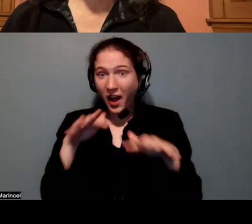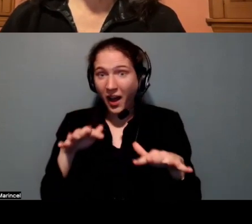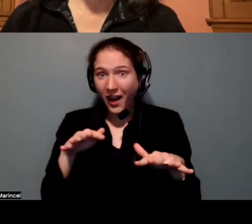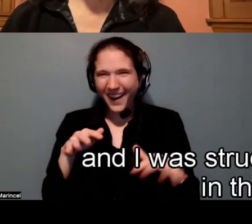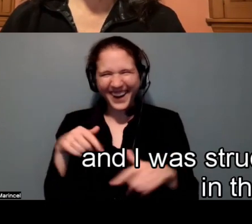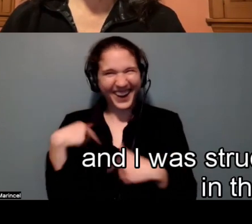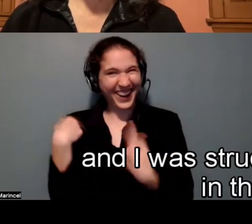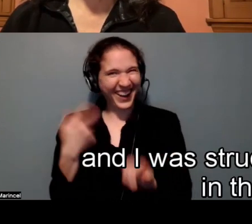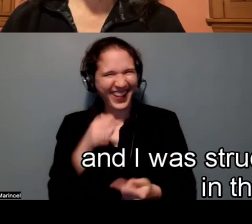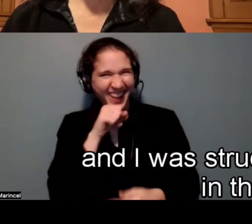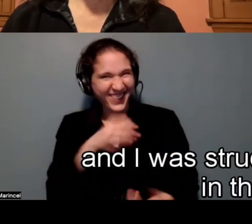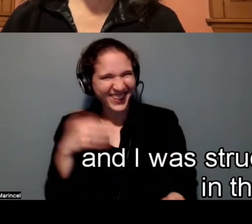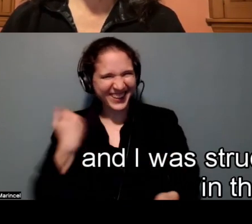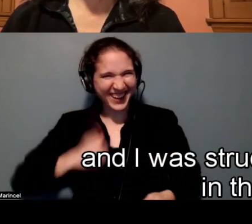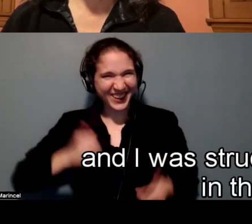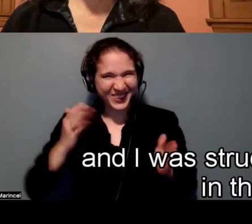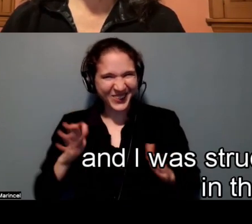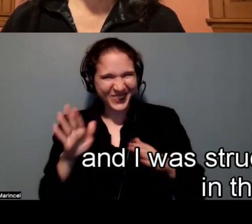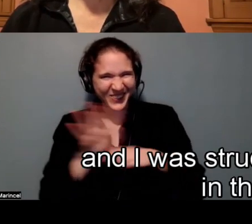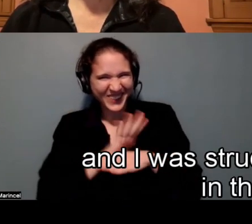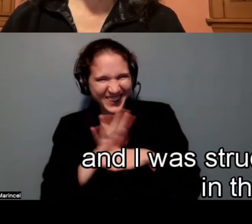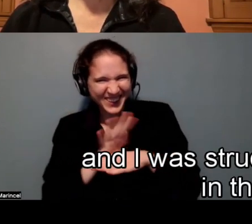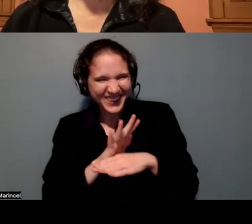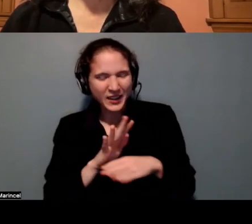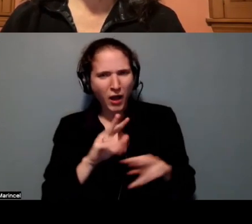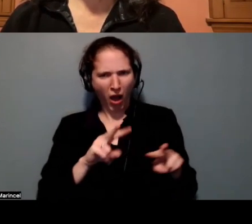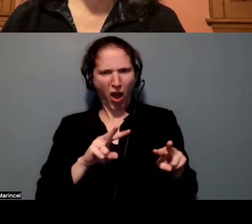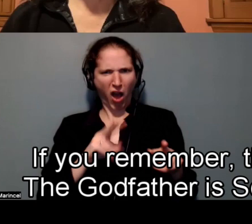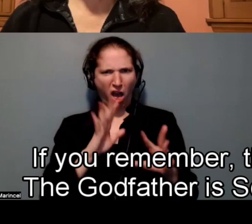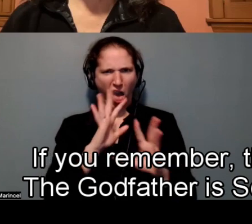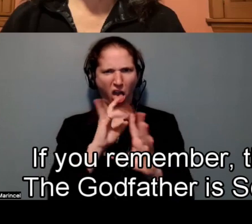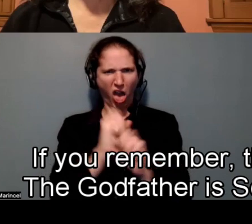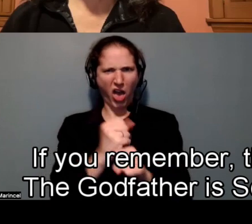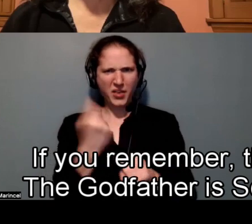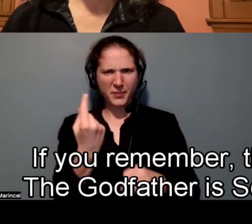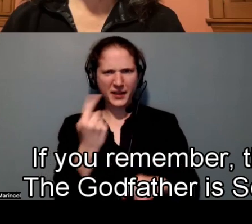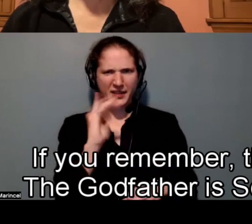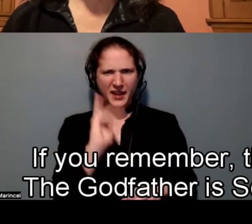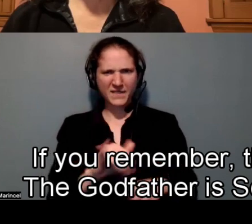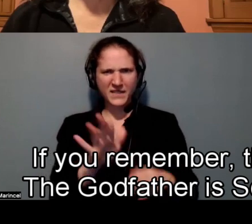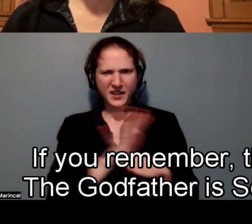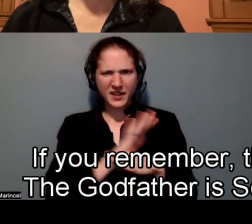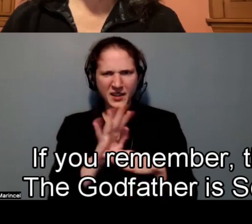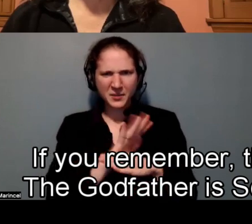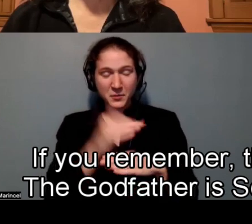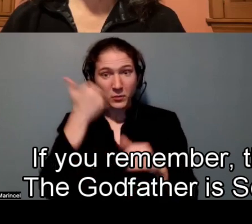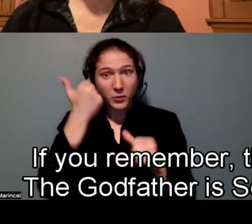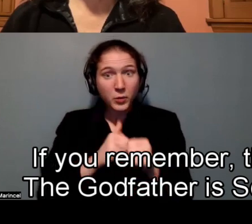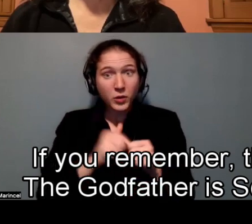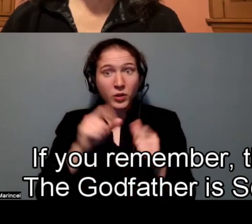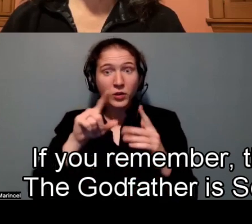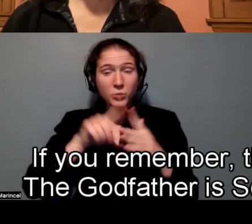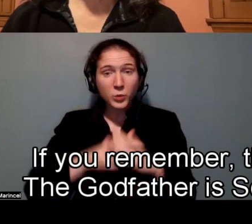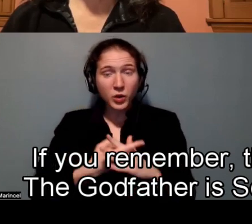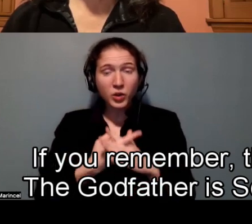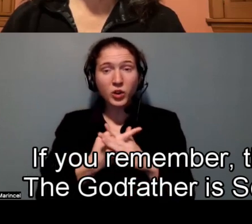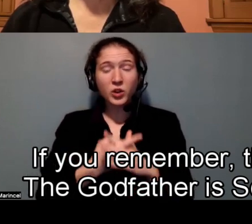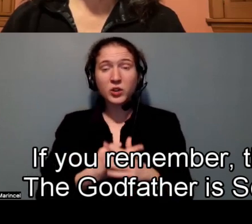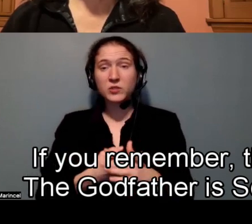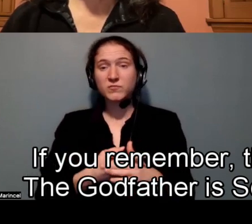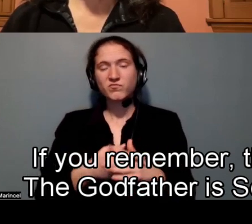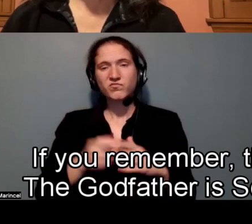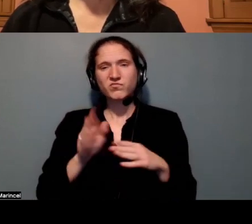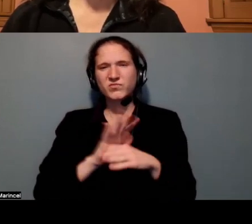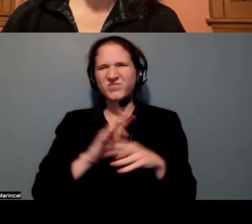movies, and I was struck by something in that film. If you remember, the opening scene of The Godfather is Sonny's